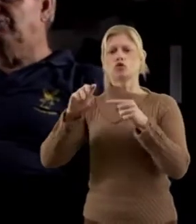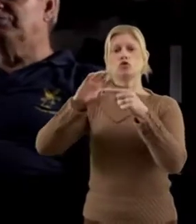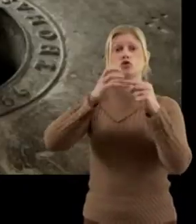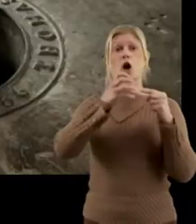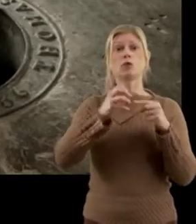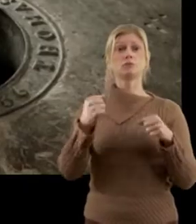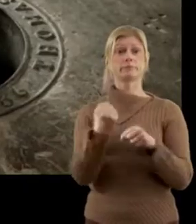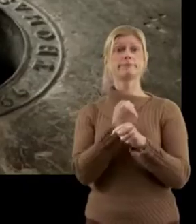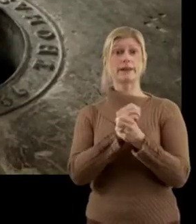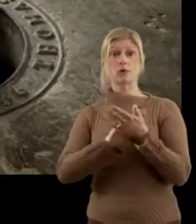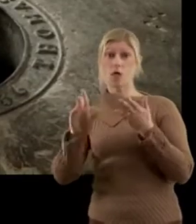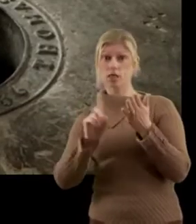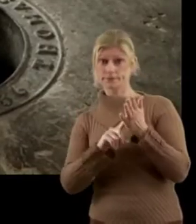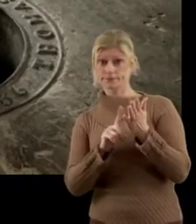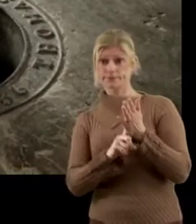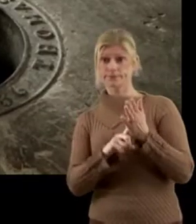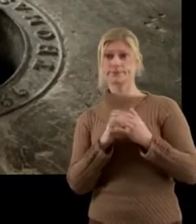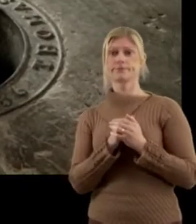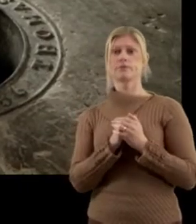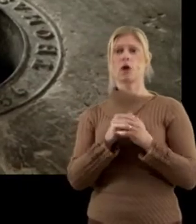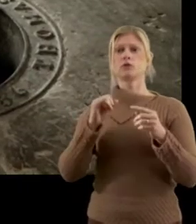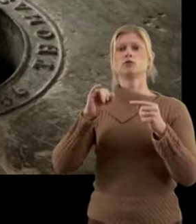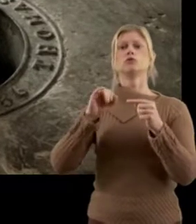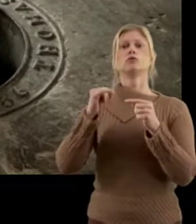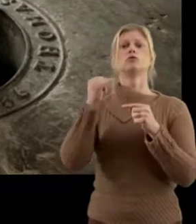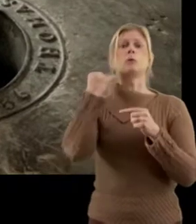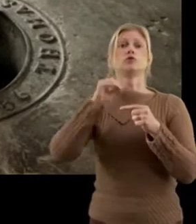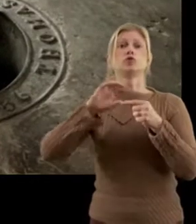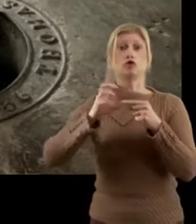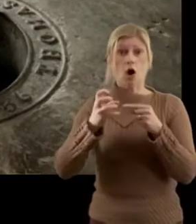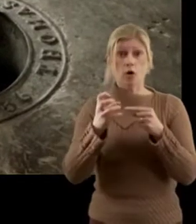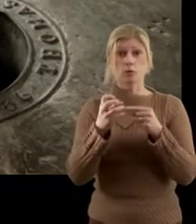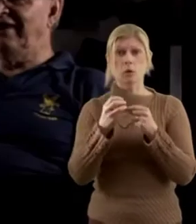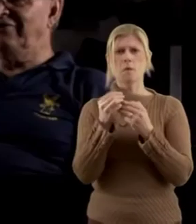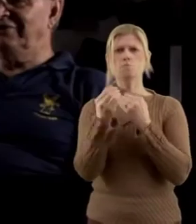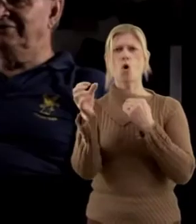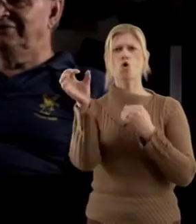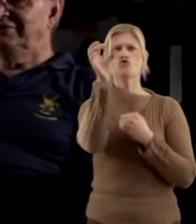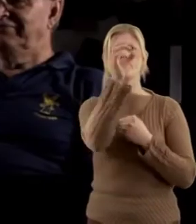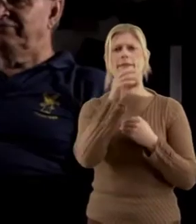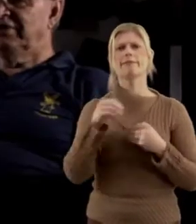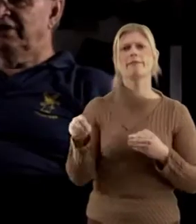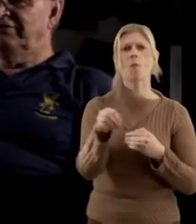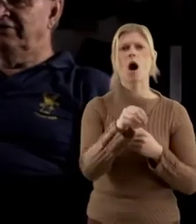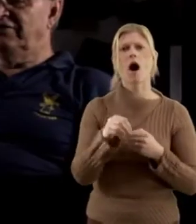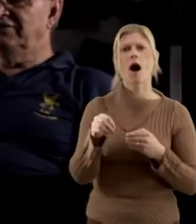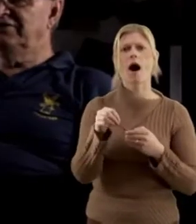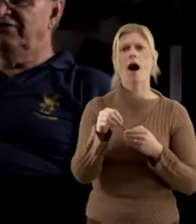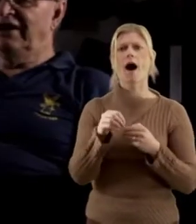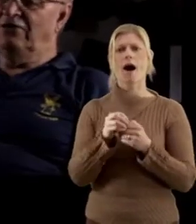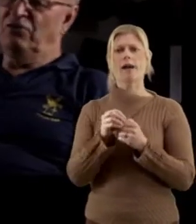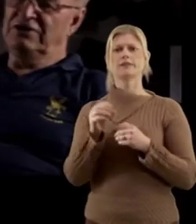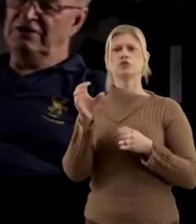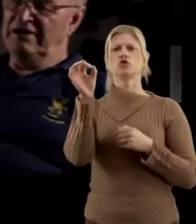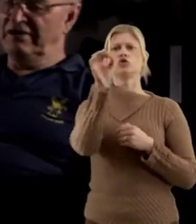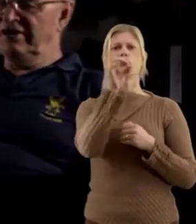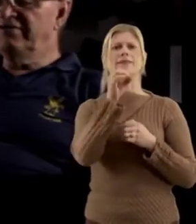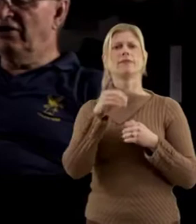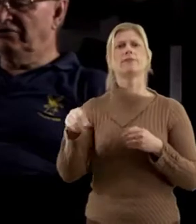like that were made in Hull. The Derbyshire stone is slightly more grit in the flour. And the grit in your